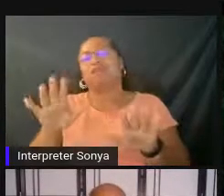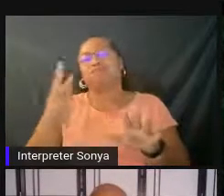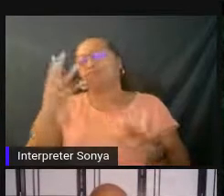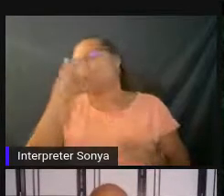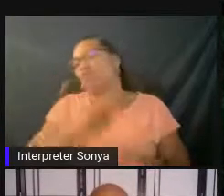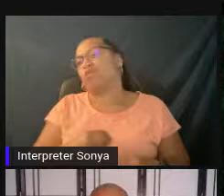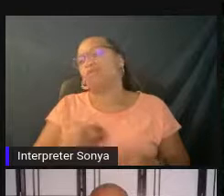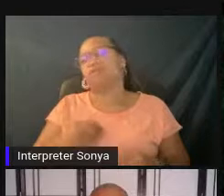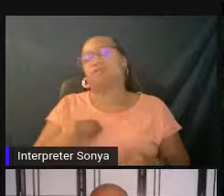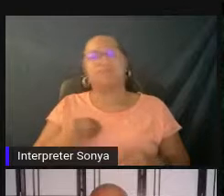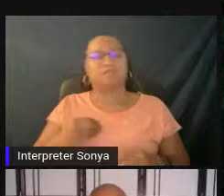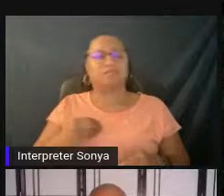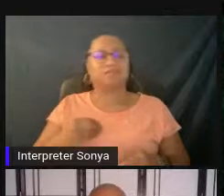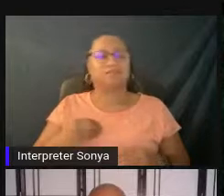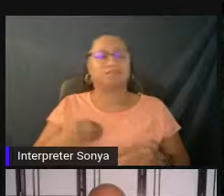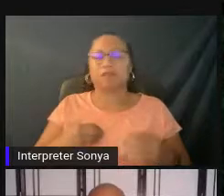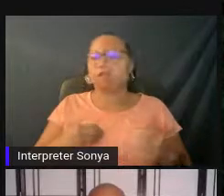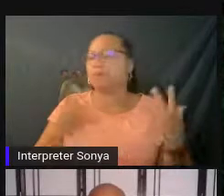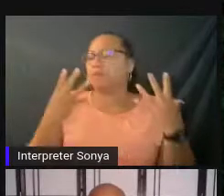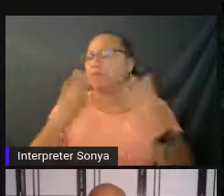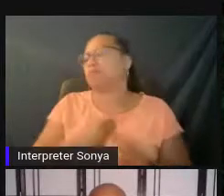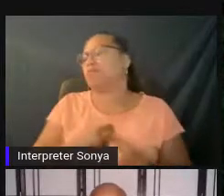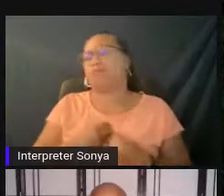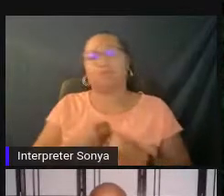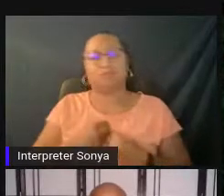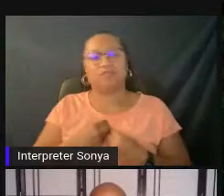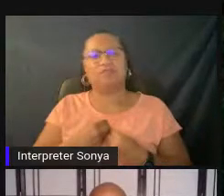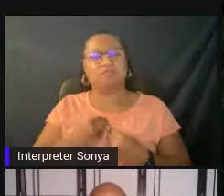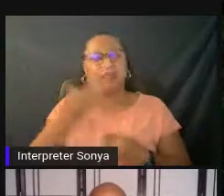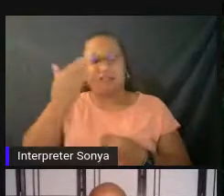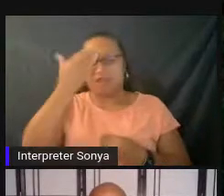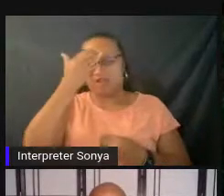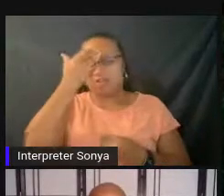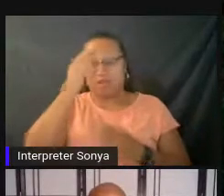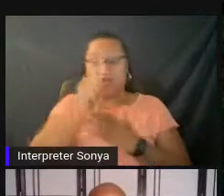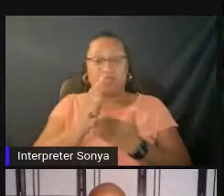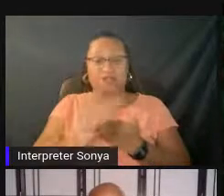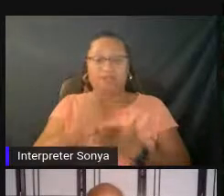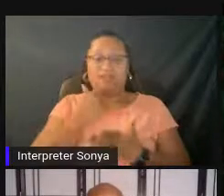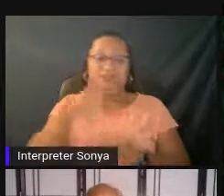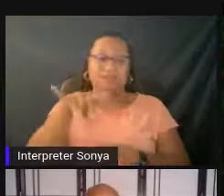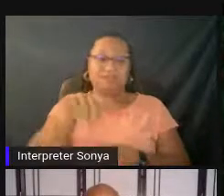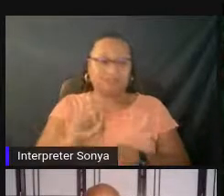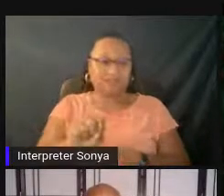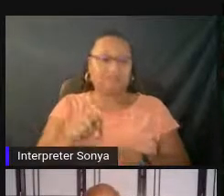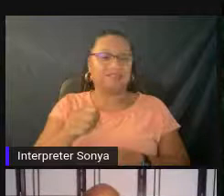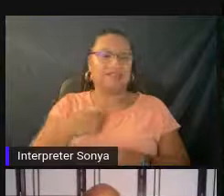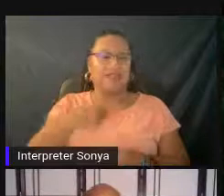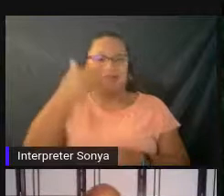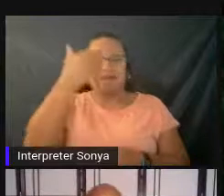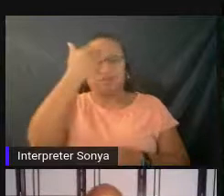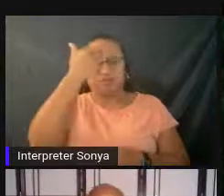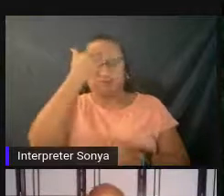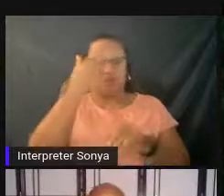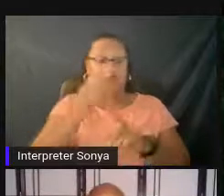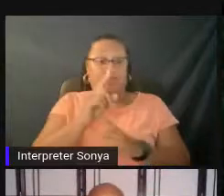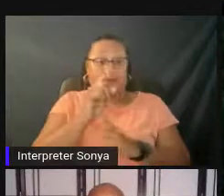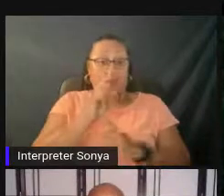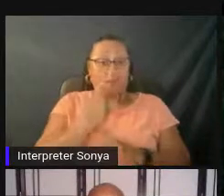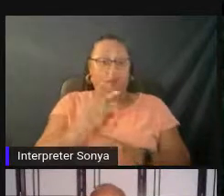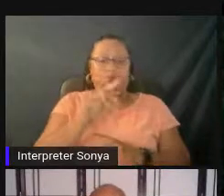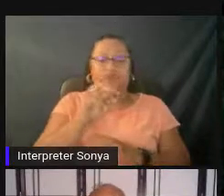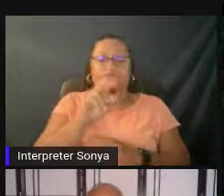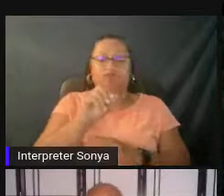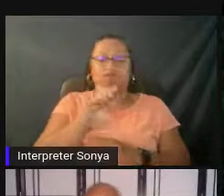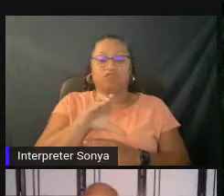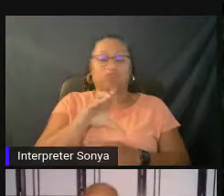gorgeous and oh so gorgeous. And knowing that the law says yes, then I know that from the moment Tracy logged